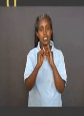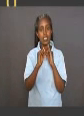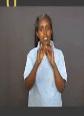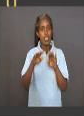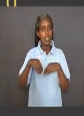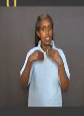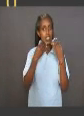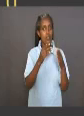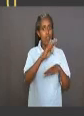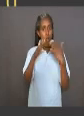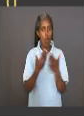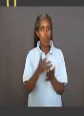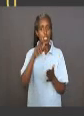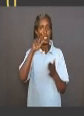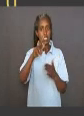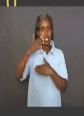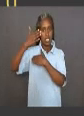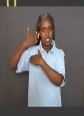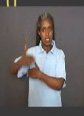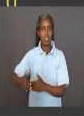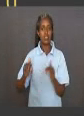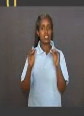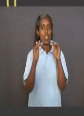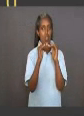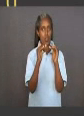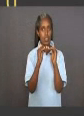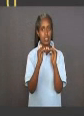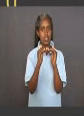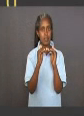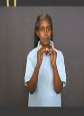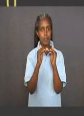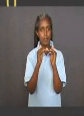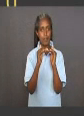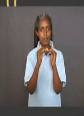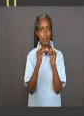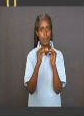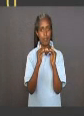If all 3 sides are congruent,